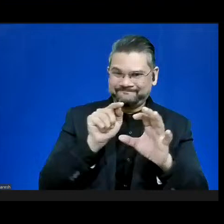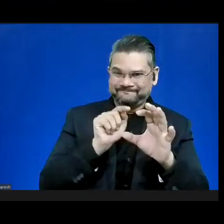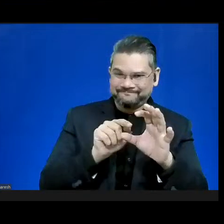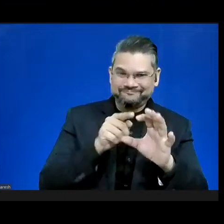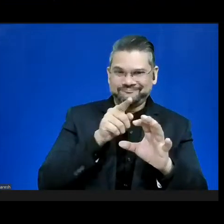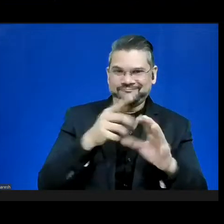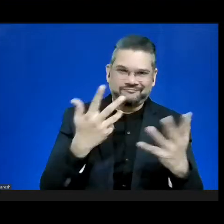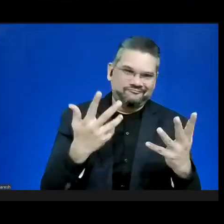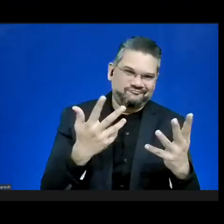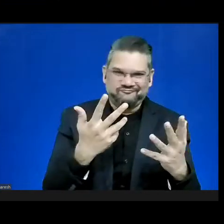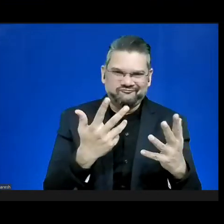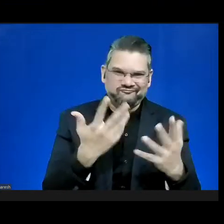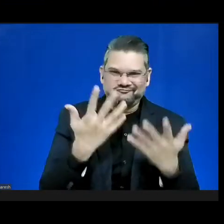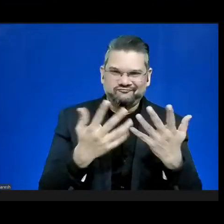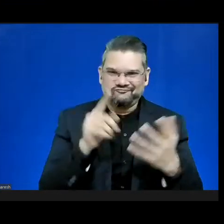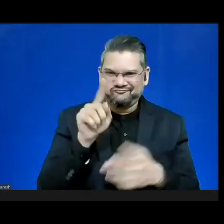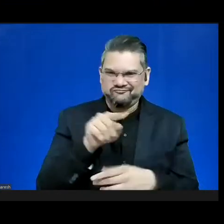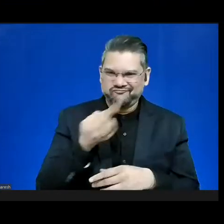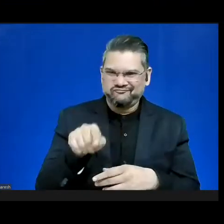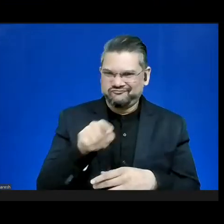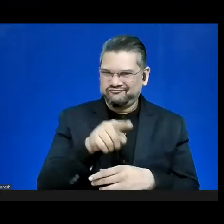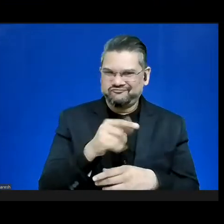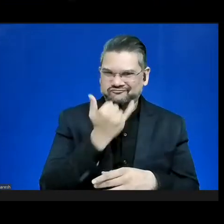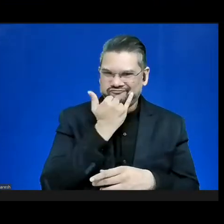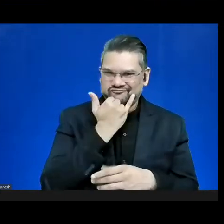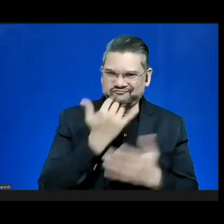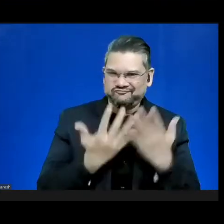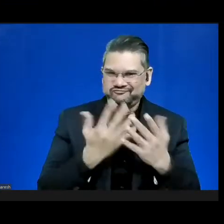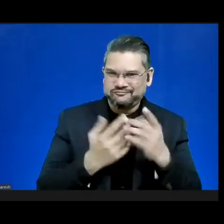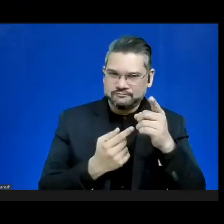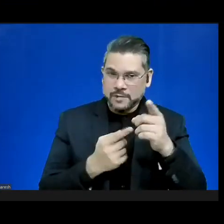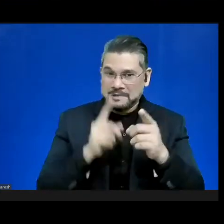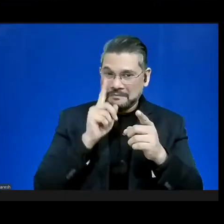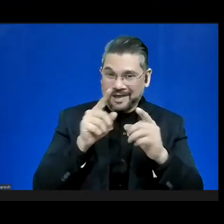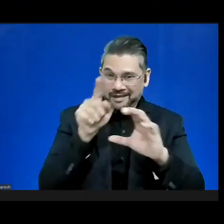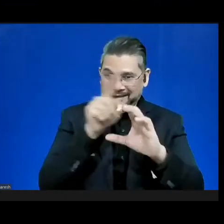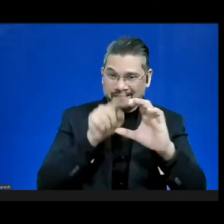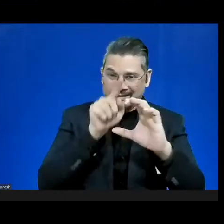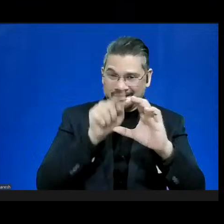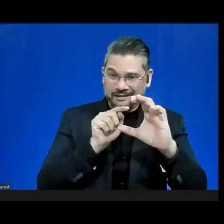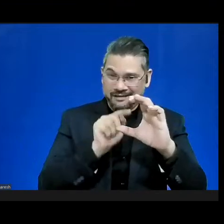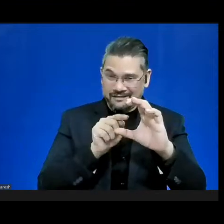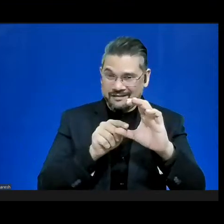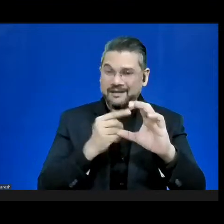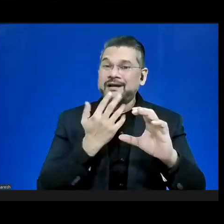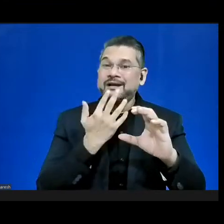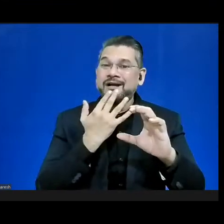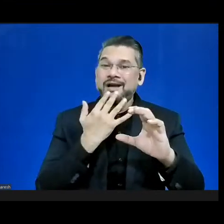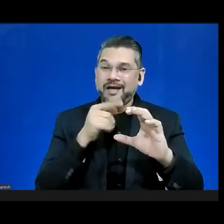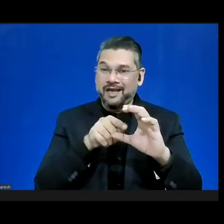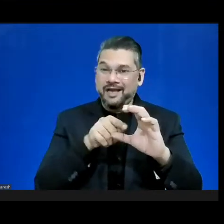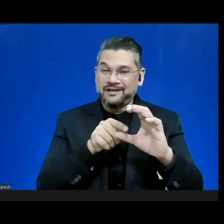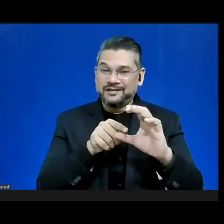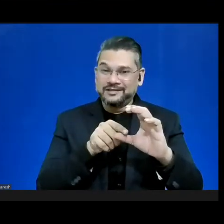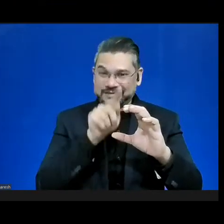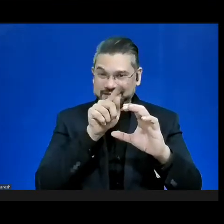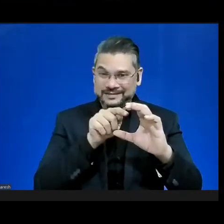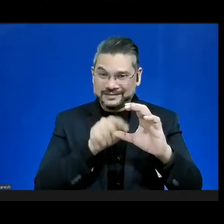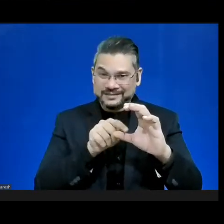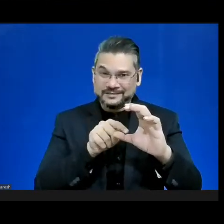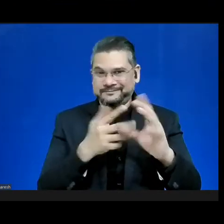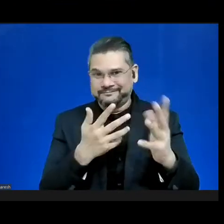shown. But the symbol's color and the error, if there's an error, if the field